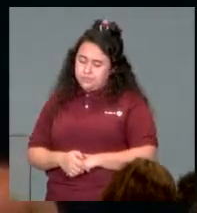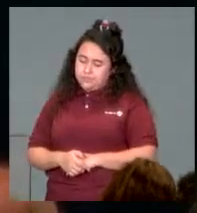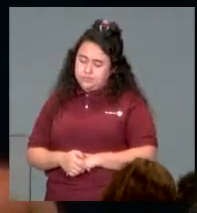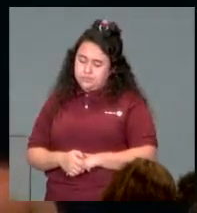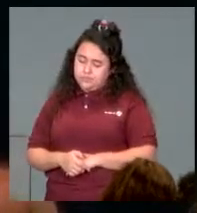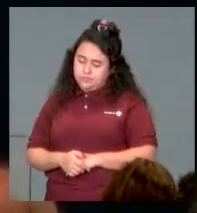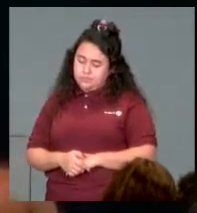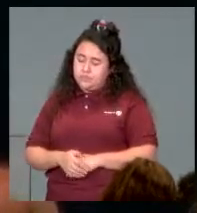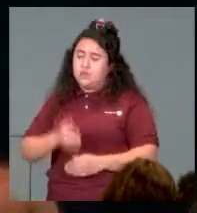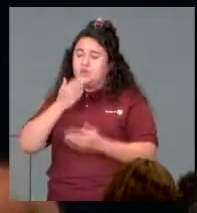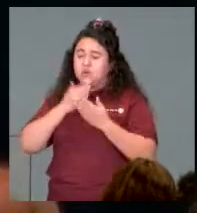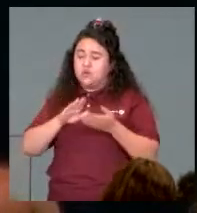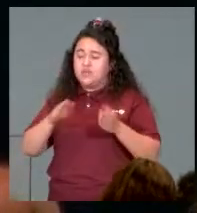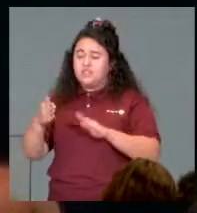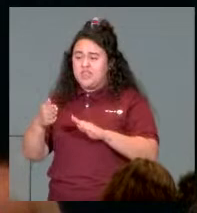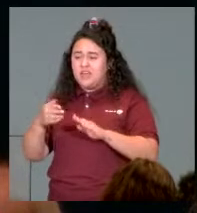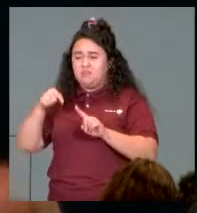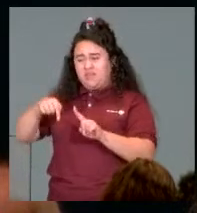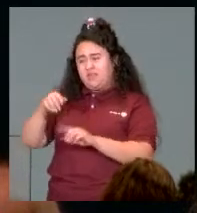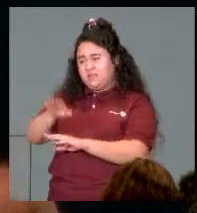Good and dead by the afternoon.